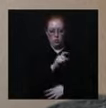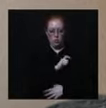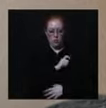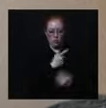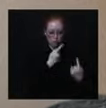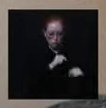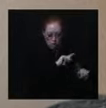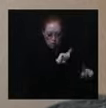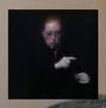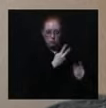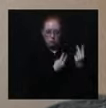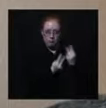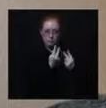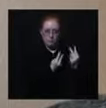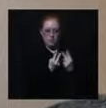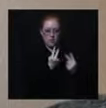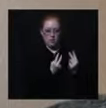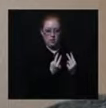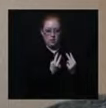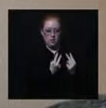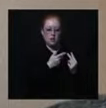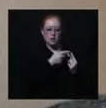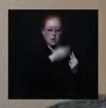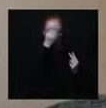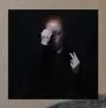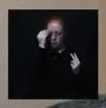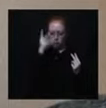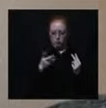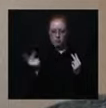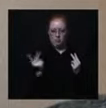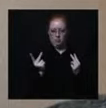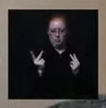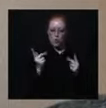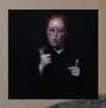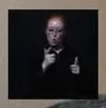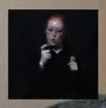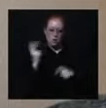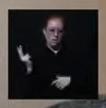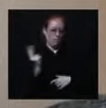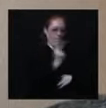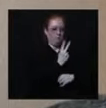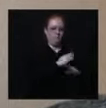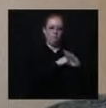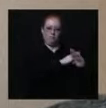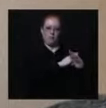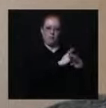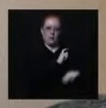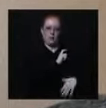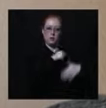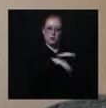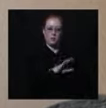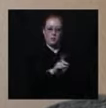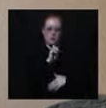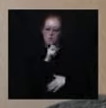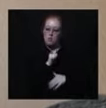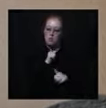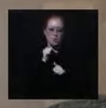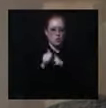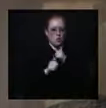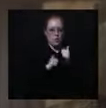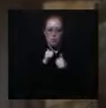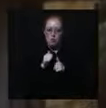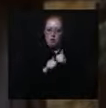residents, they'd immediately notify the Kaufmans, who quickly came over and barred them from entering. They were very aggressive in dealing with